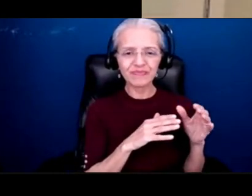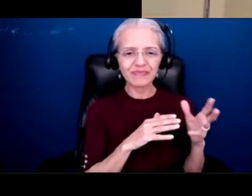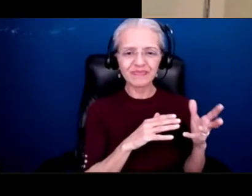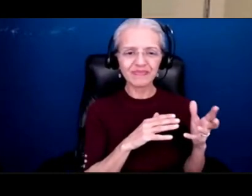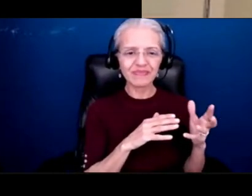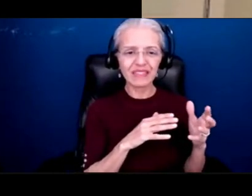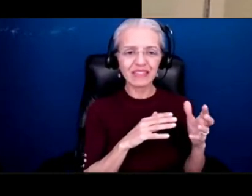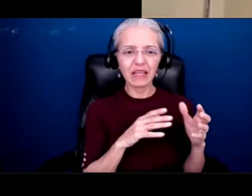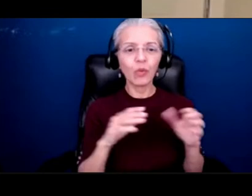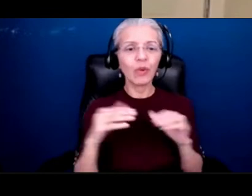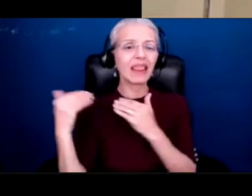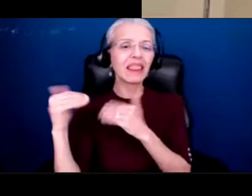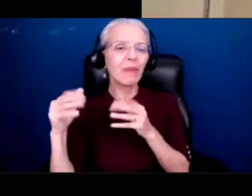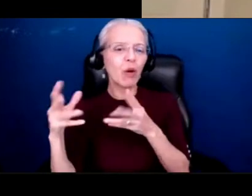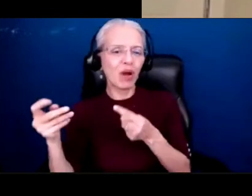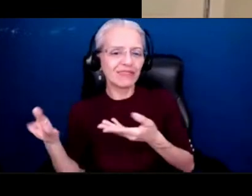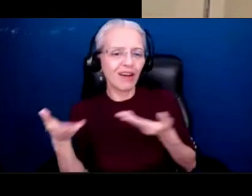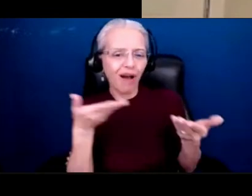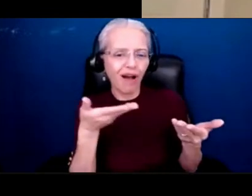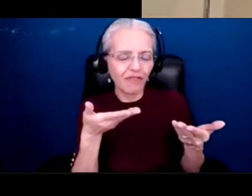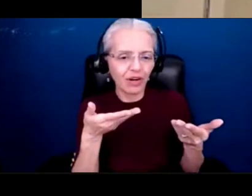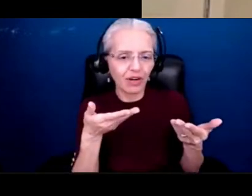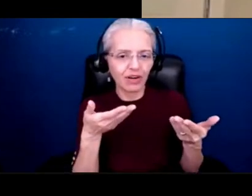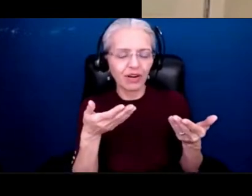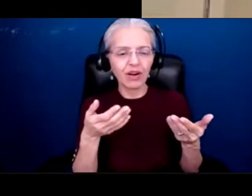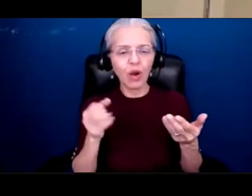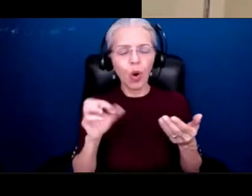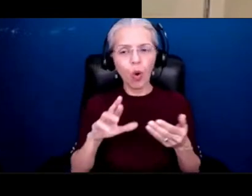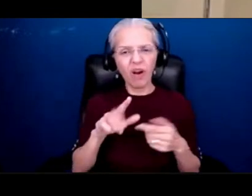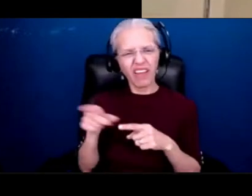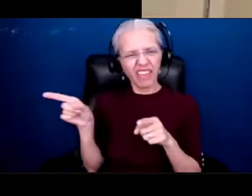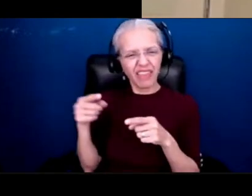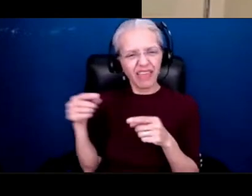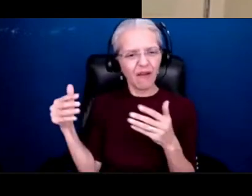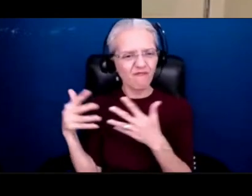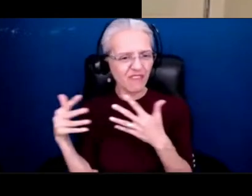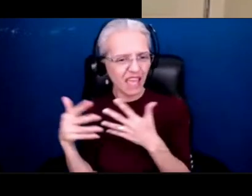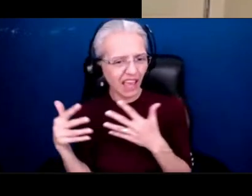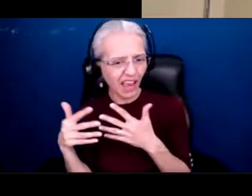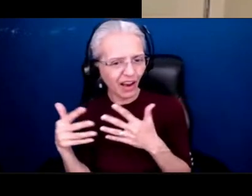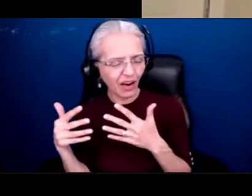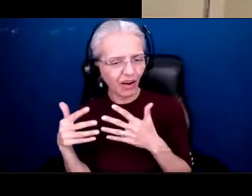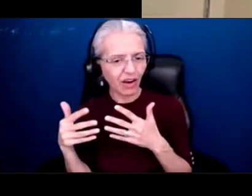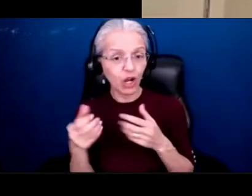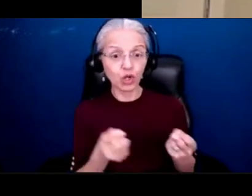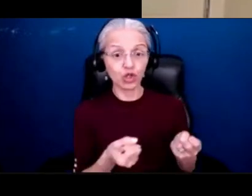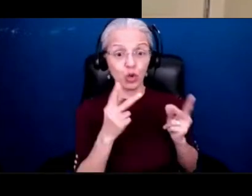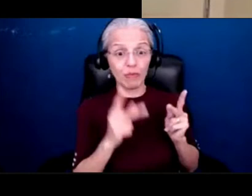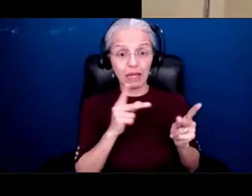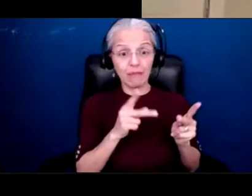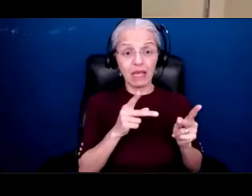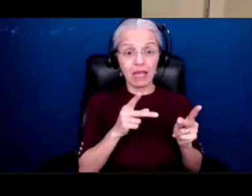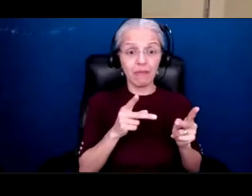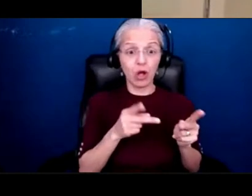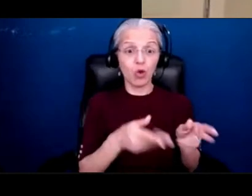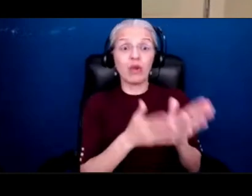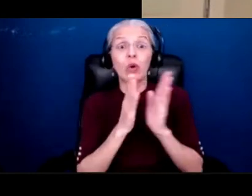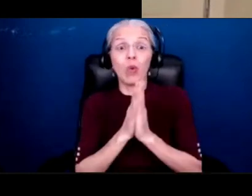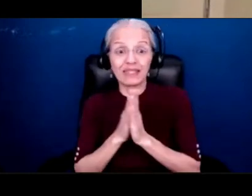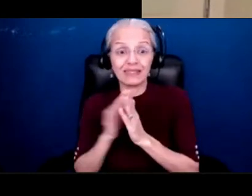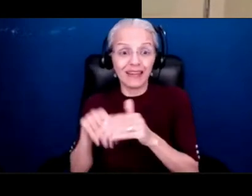can offer. For sometimes the fear of too many people requesting these